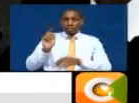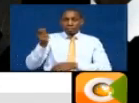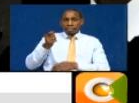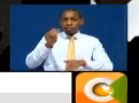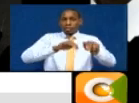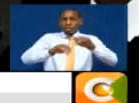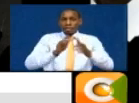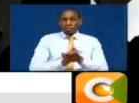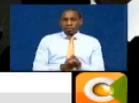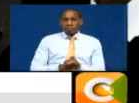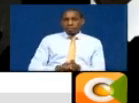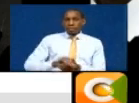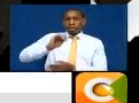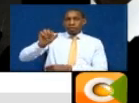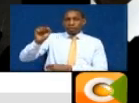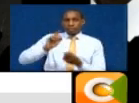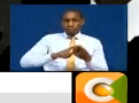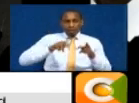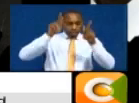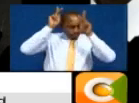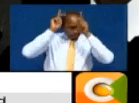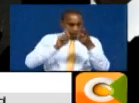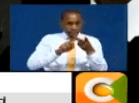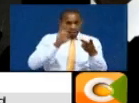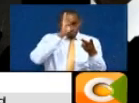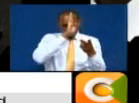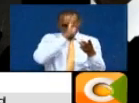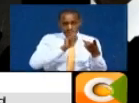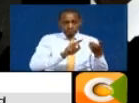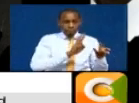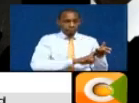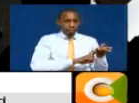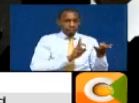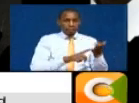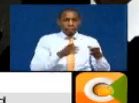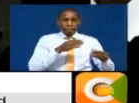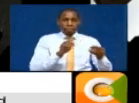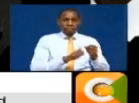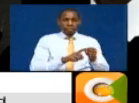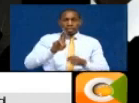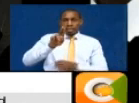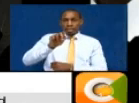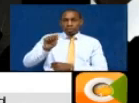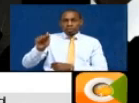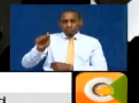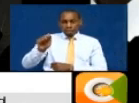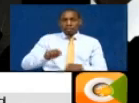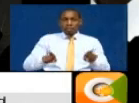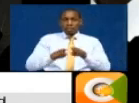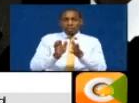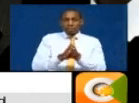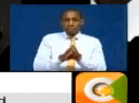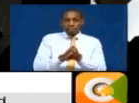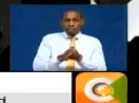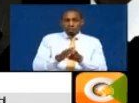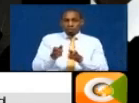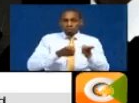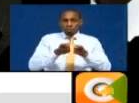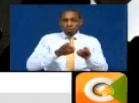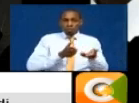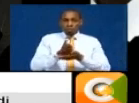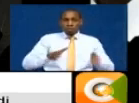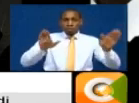presidential race. The five counties of Kakamega, Bungoma, Vihiga, Busia and Trans Nzoia, which is administratively under Rift